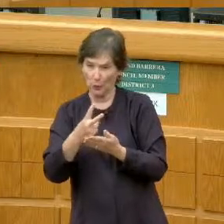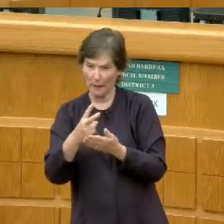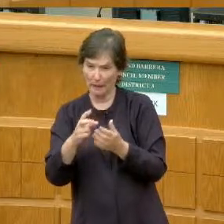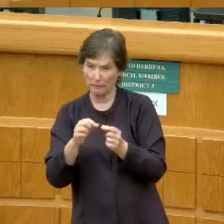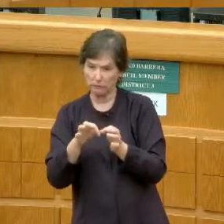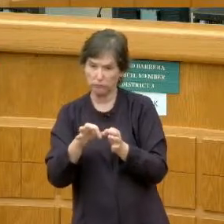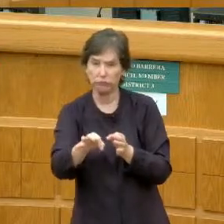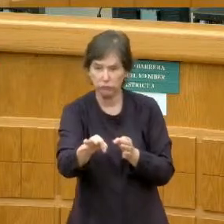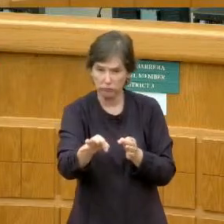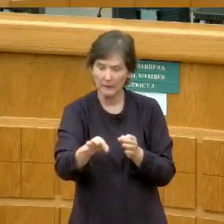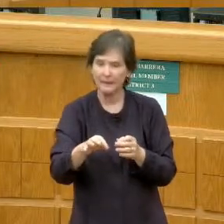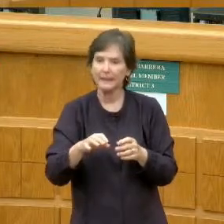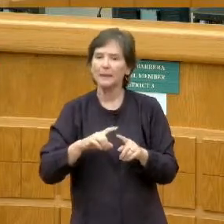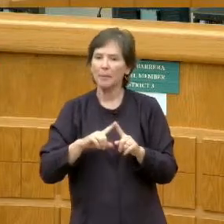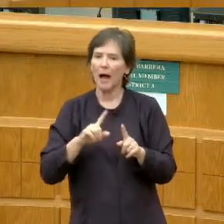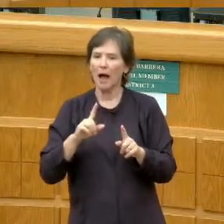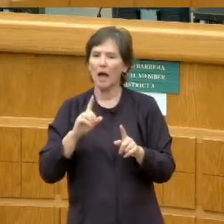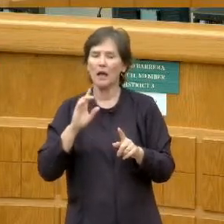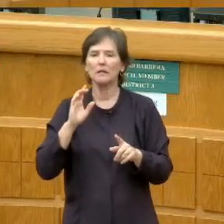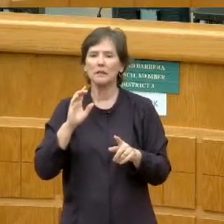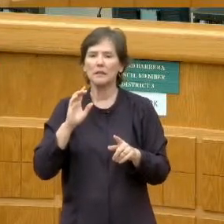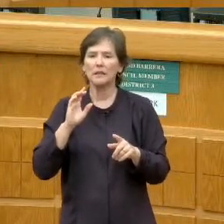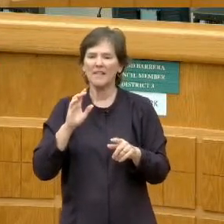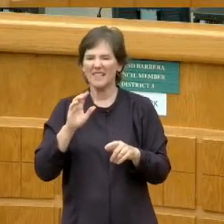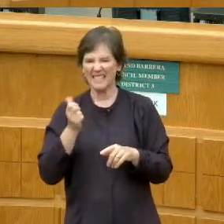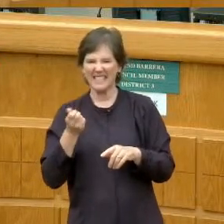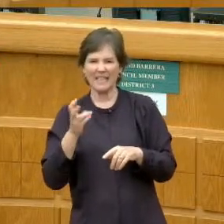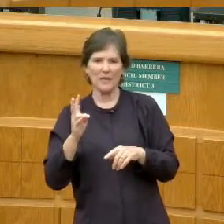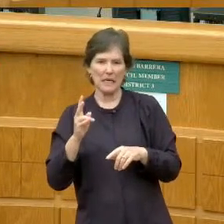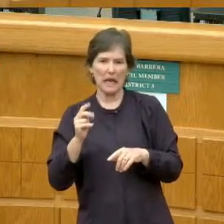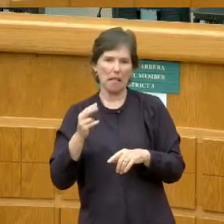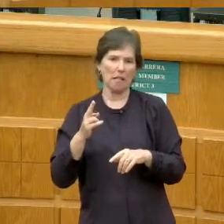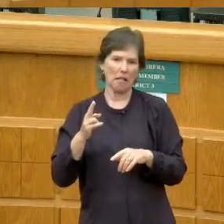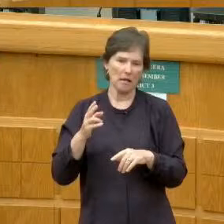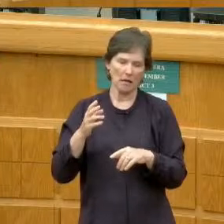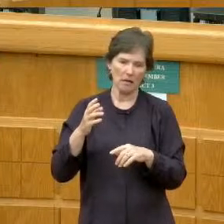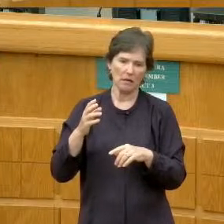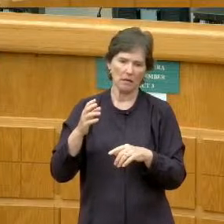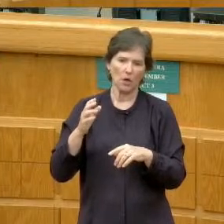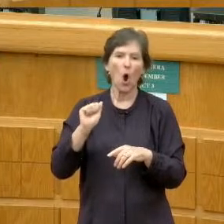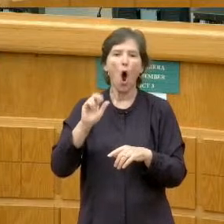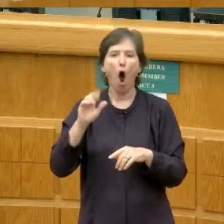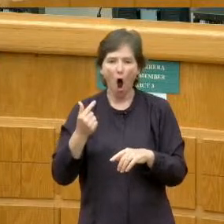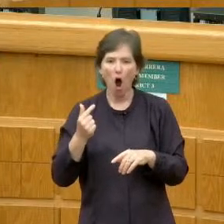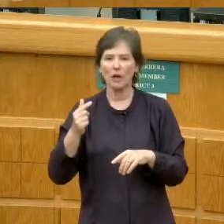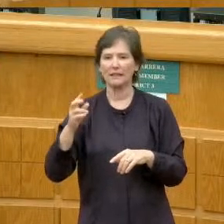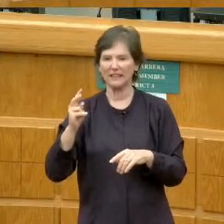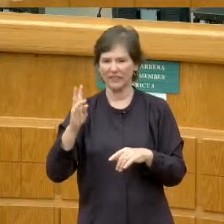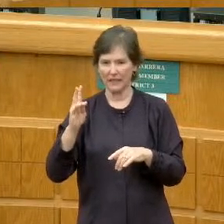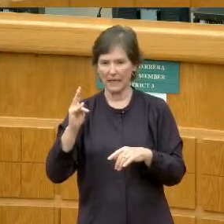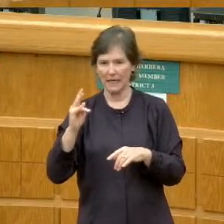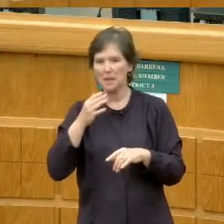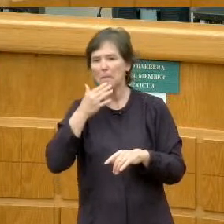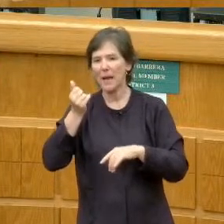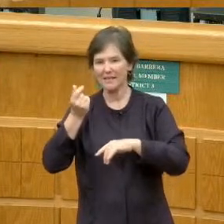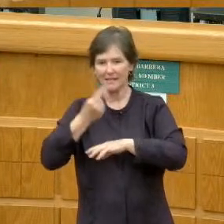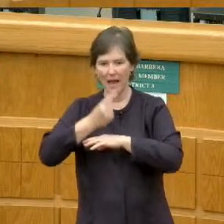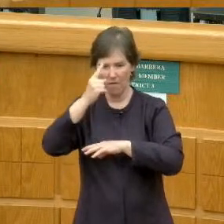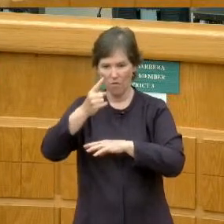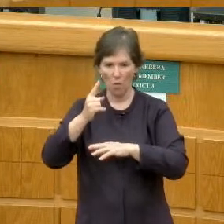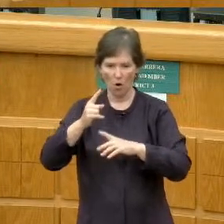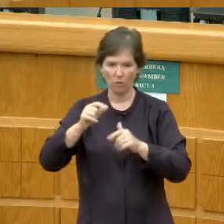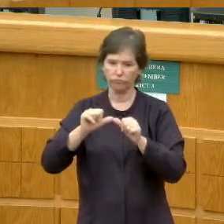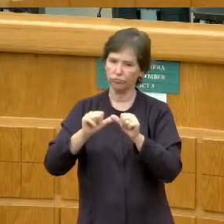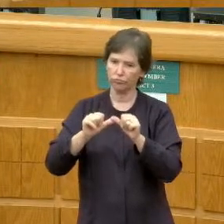the date the 17th, and I'll sign that order tomorrow morning. And between now and then, between now and the